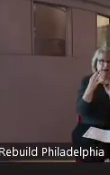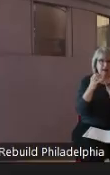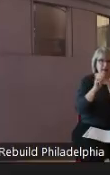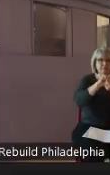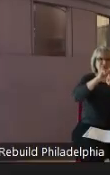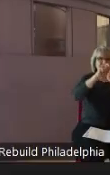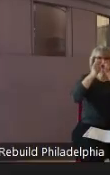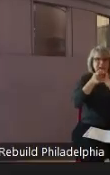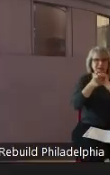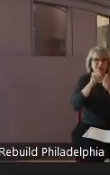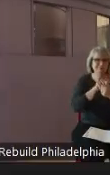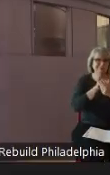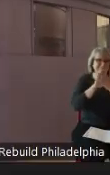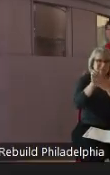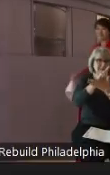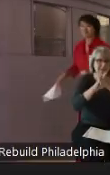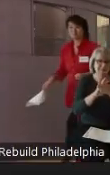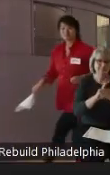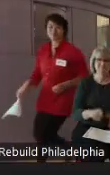current design.